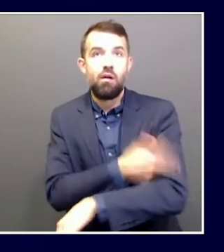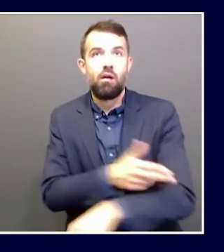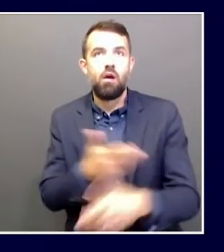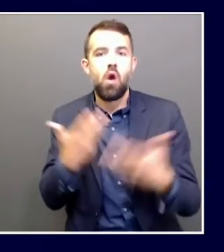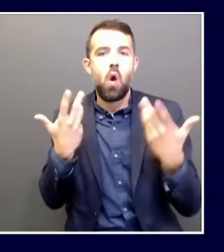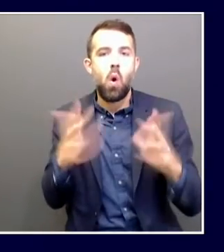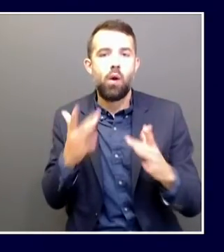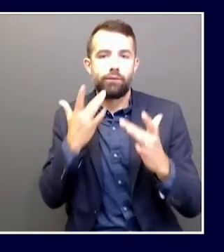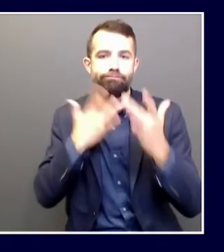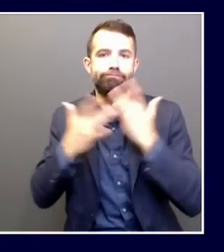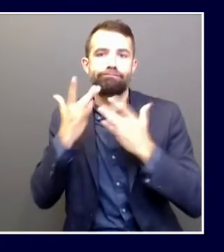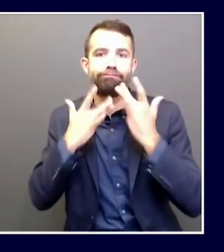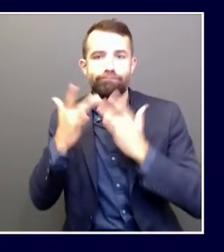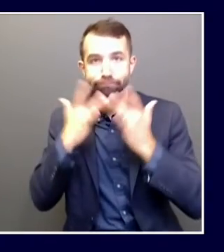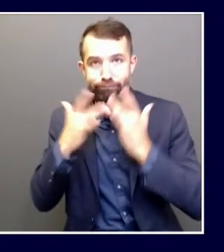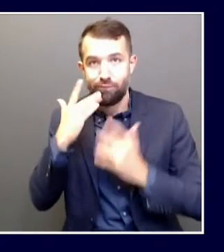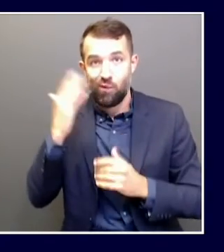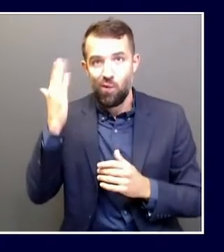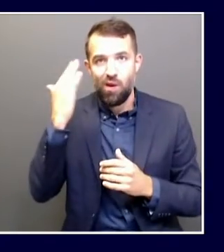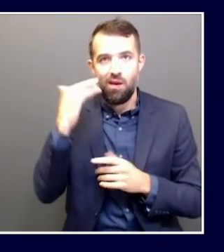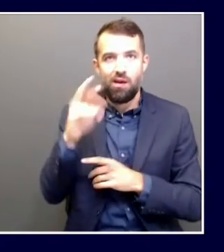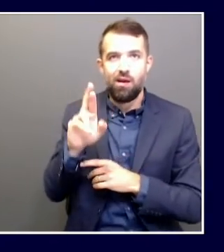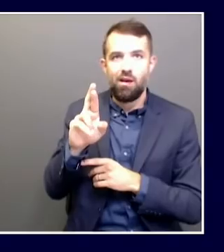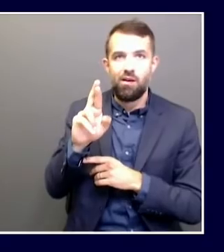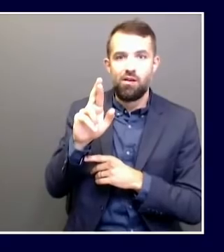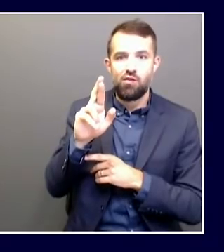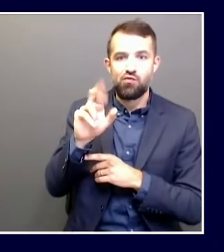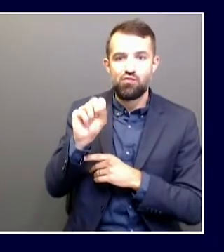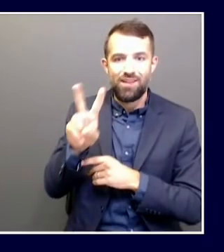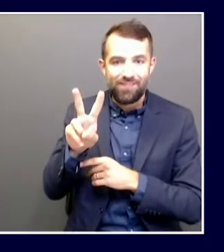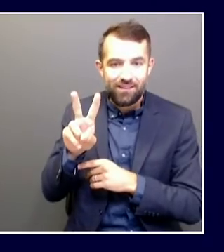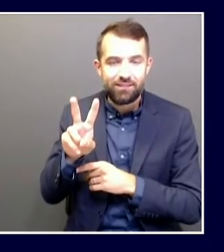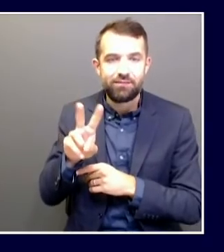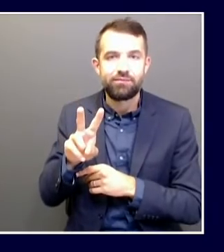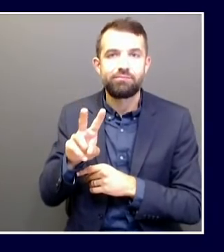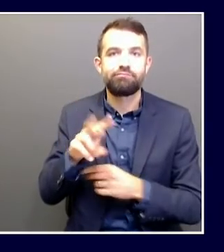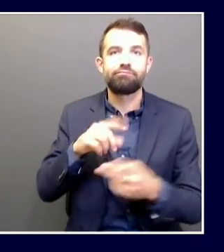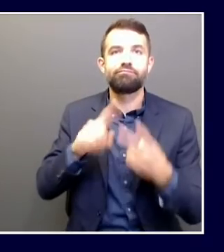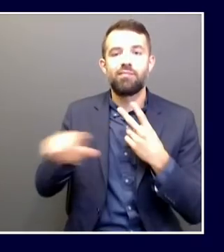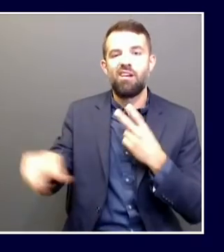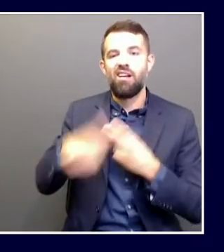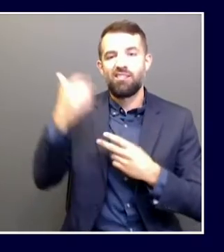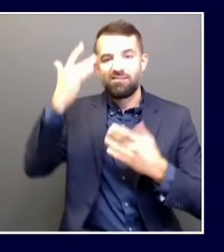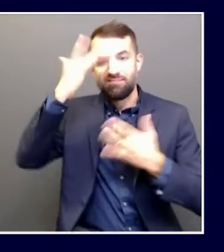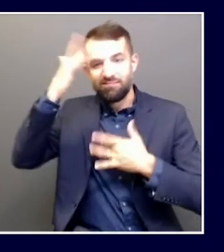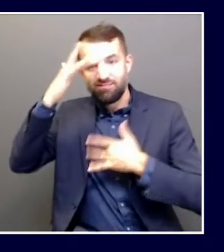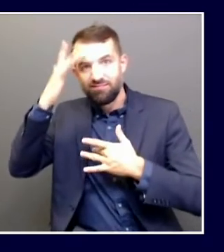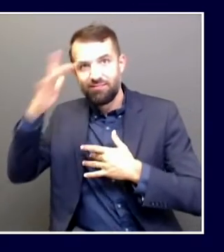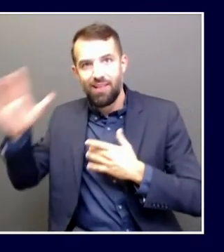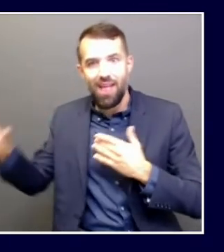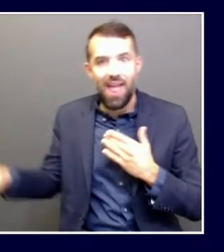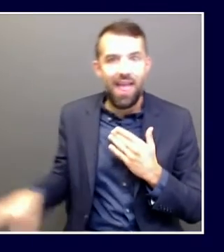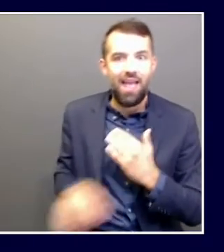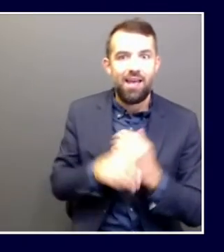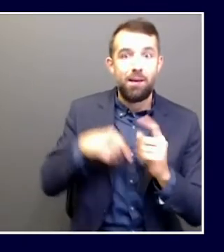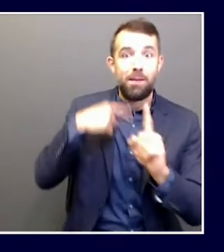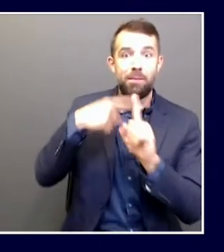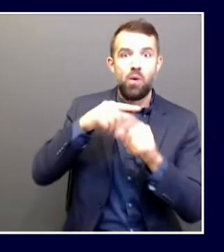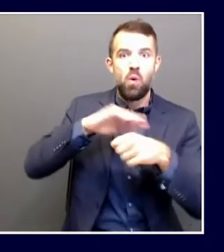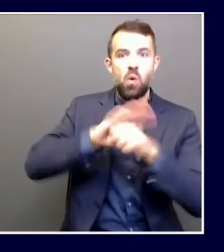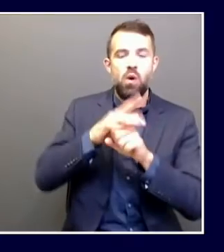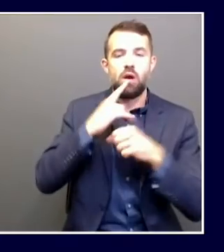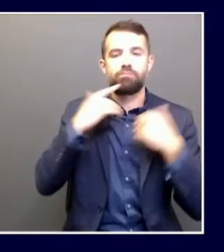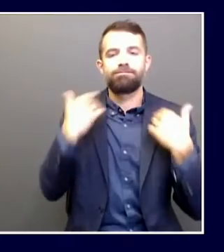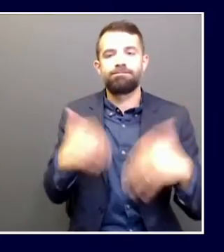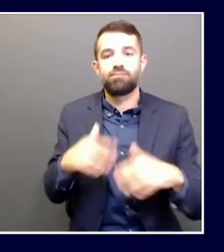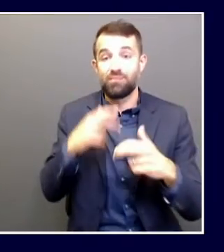other viruses. So we're keeping close tabs on it. We're not in emergency mode with respect to children,